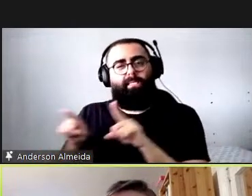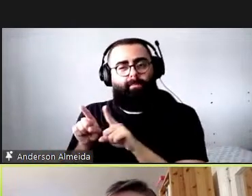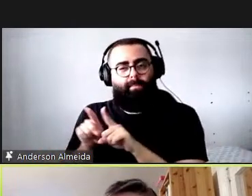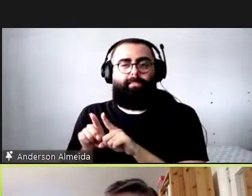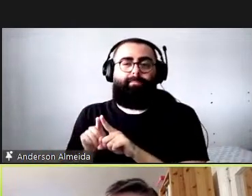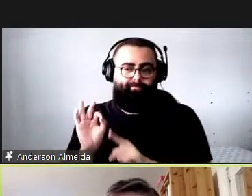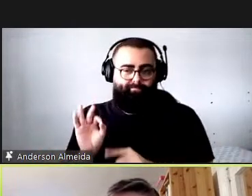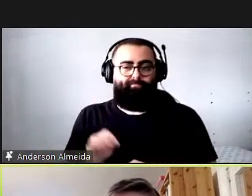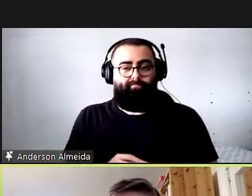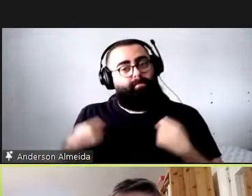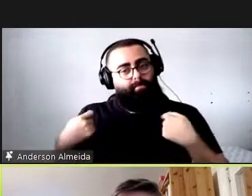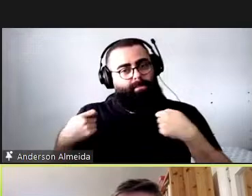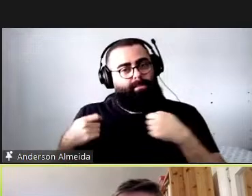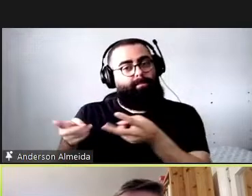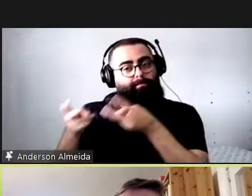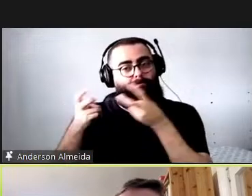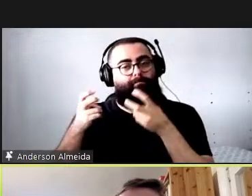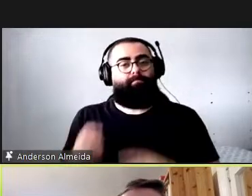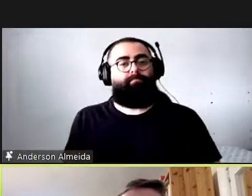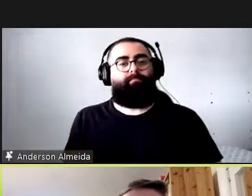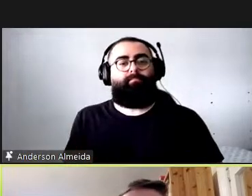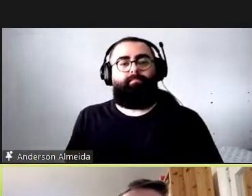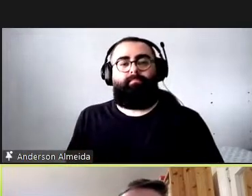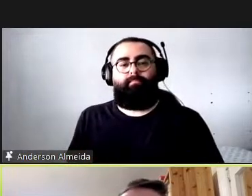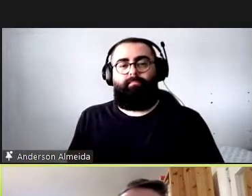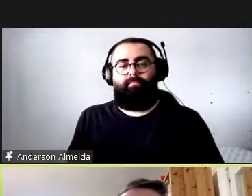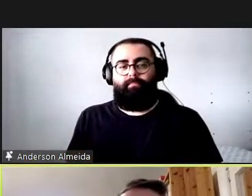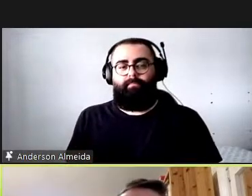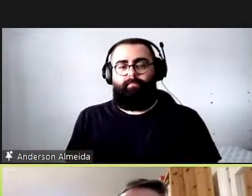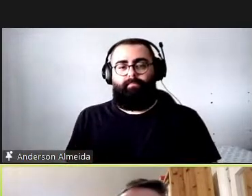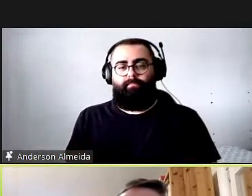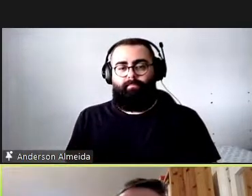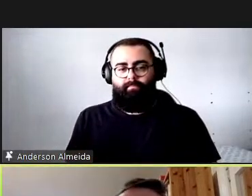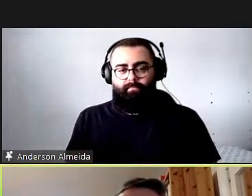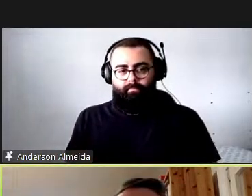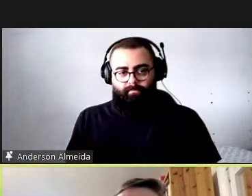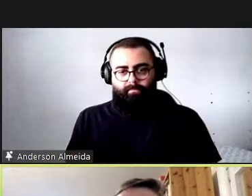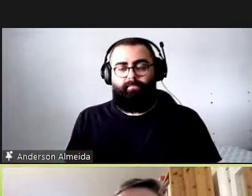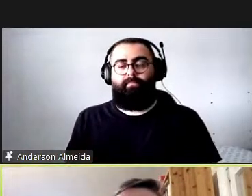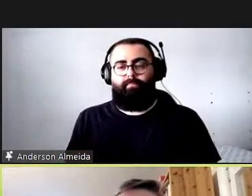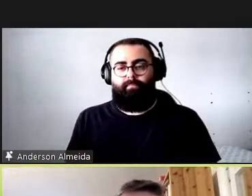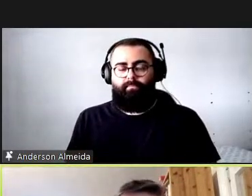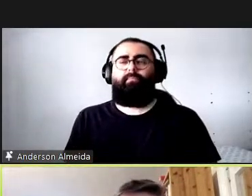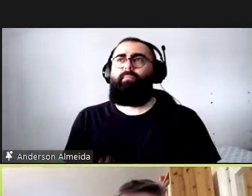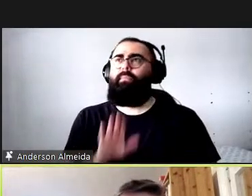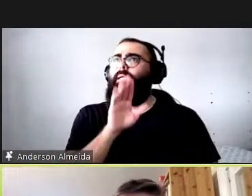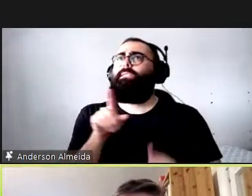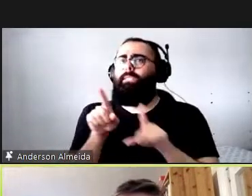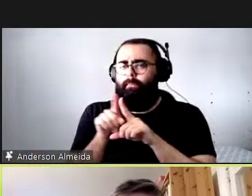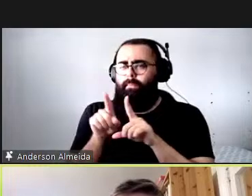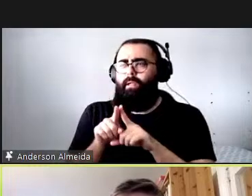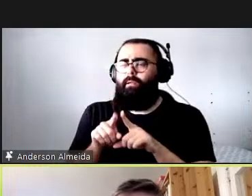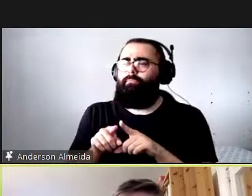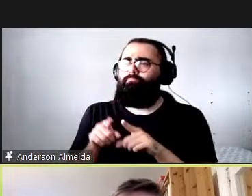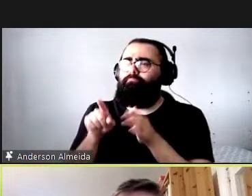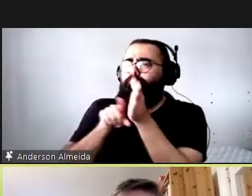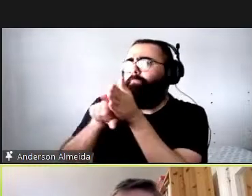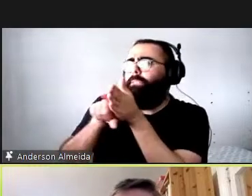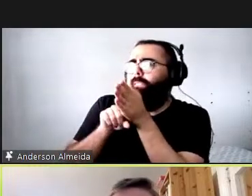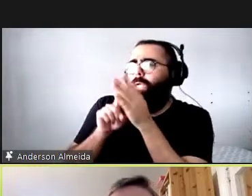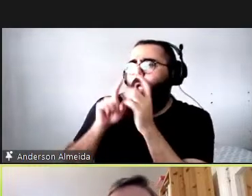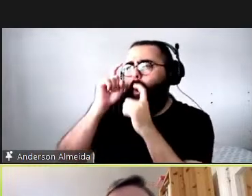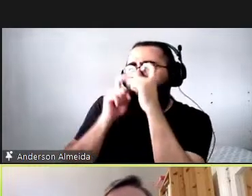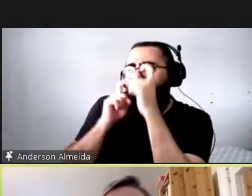Also, flipping this around on itself, when we look at non-manual aspects